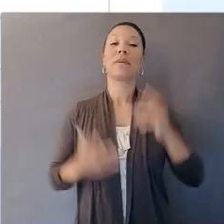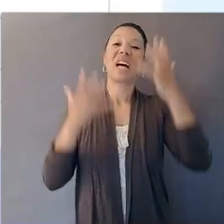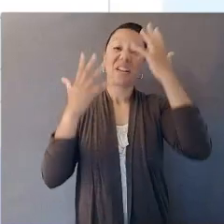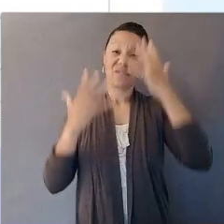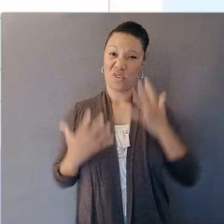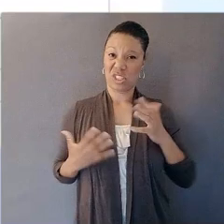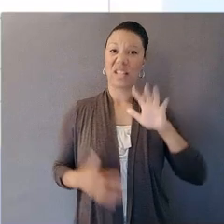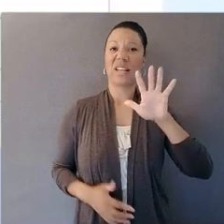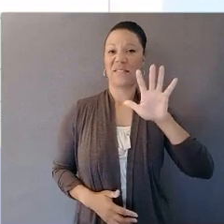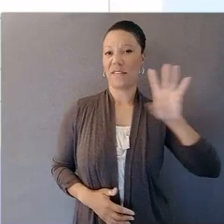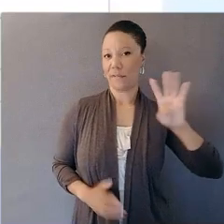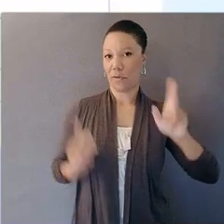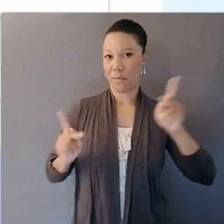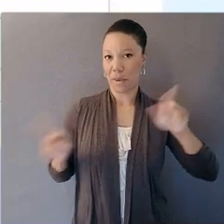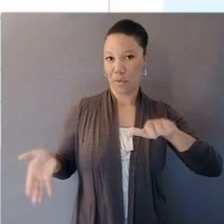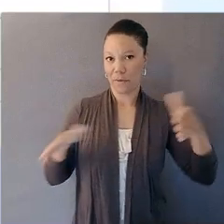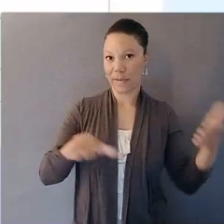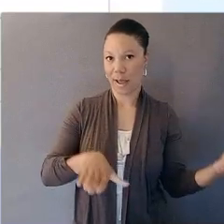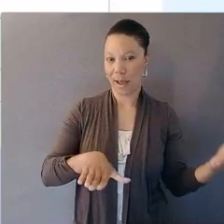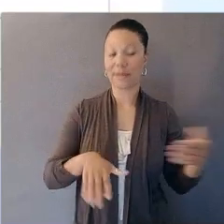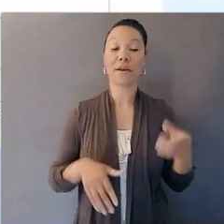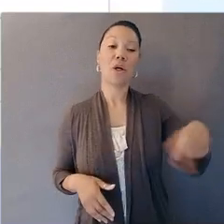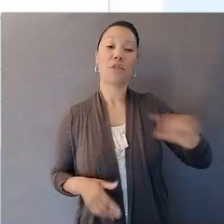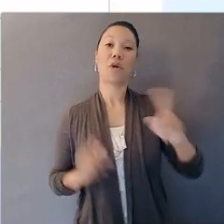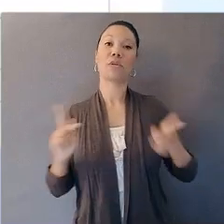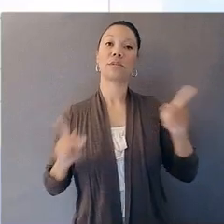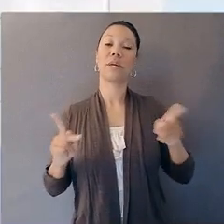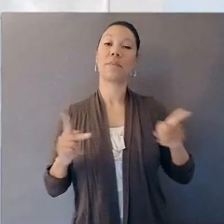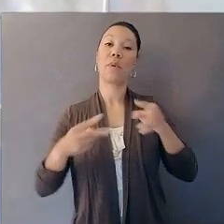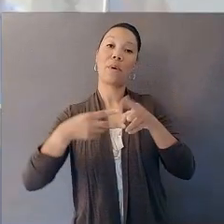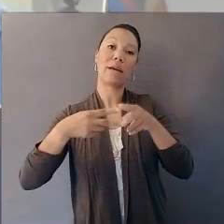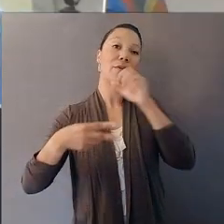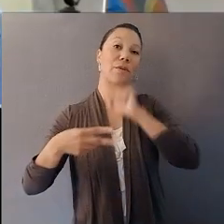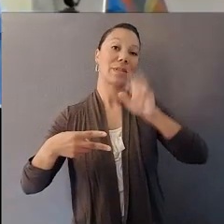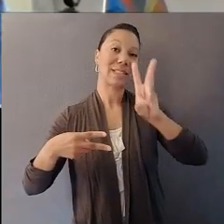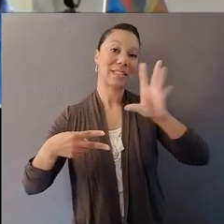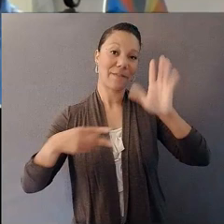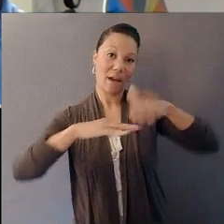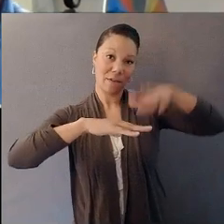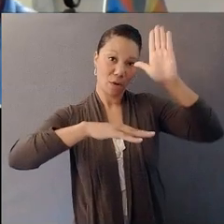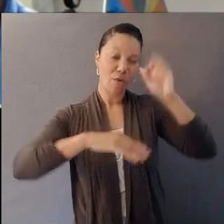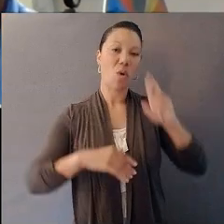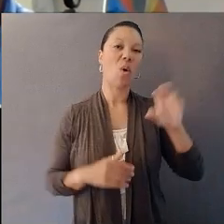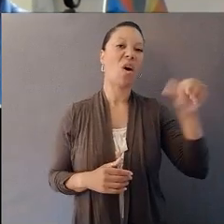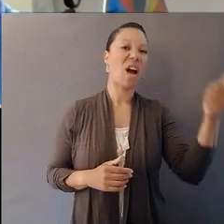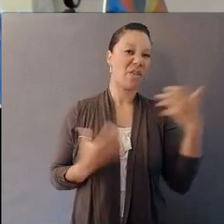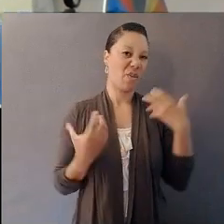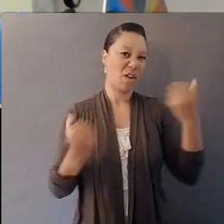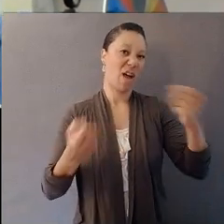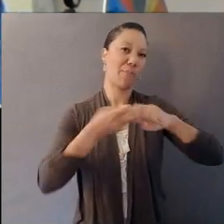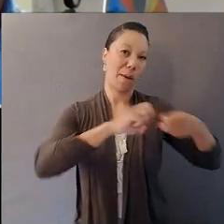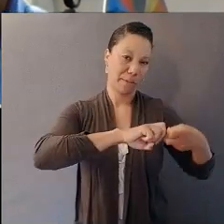of COVID-19, and they were either 65 and older or had underlying health conditions. So that's the situation